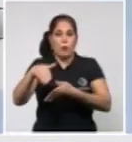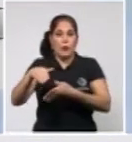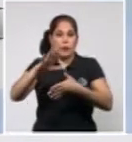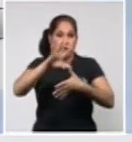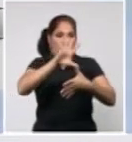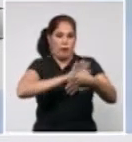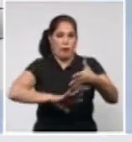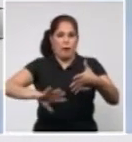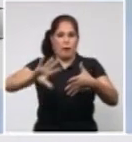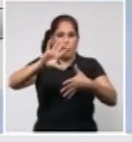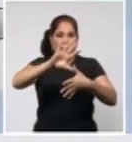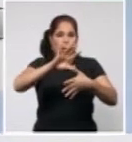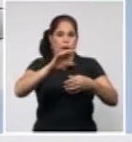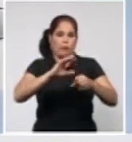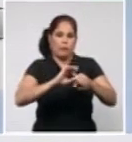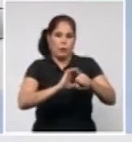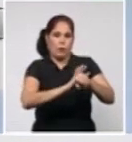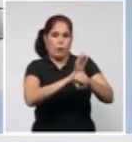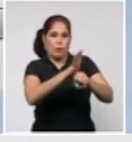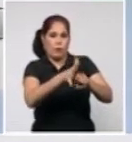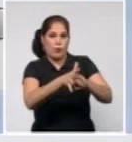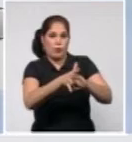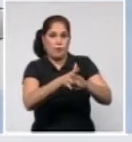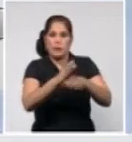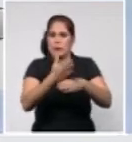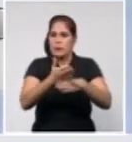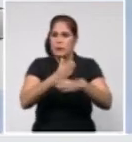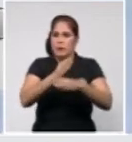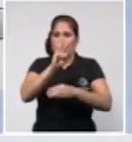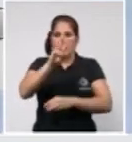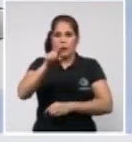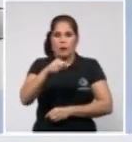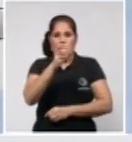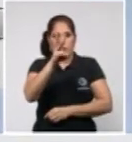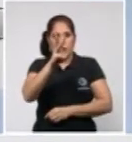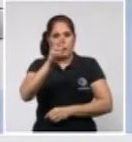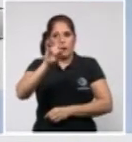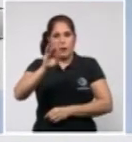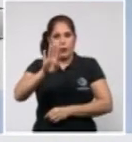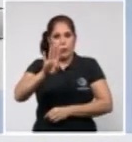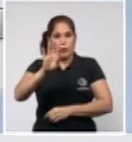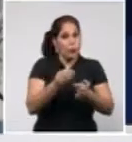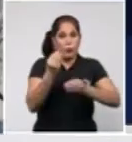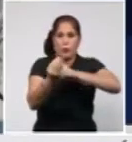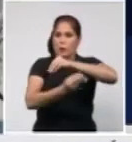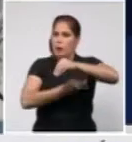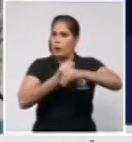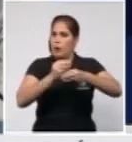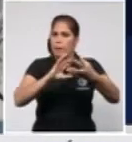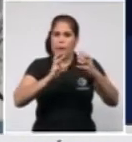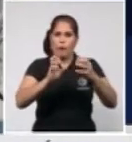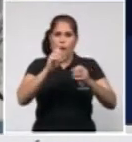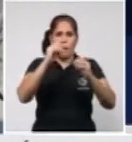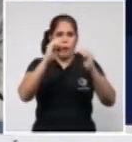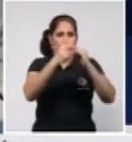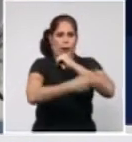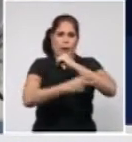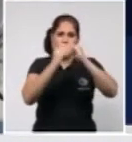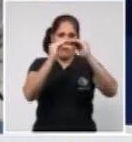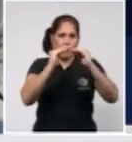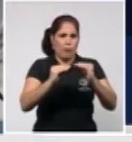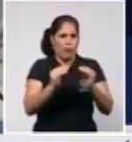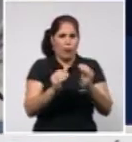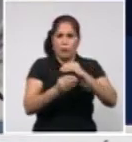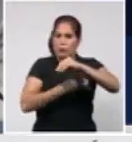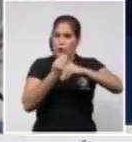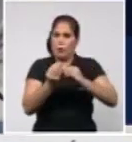553,817, and a mortality rate of 3.34%. The United States continues